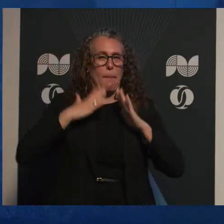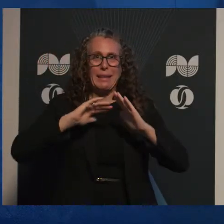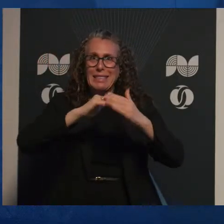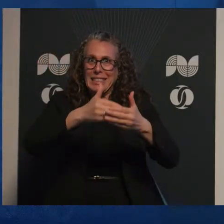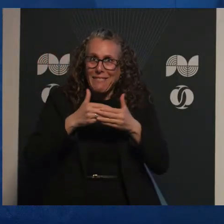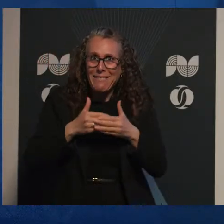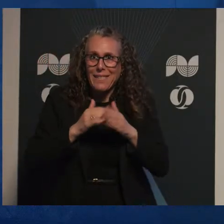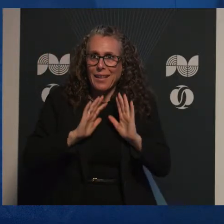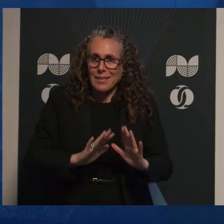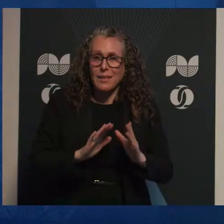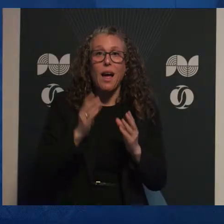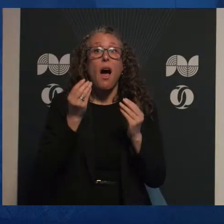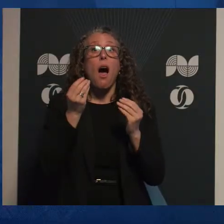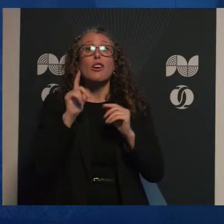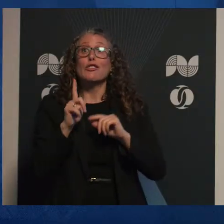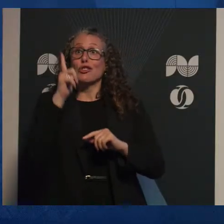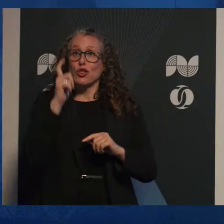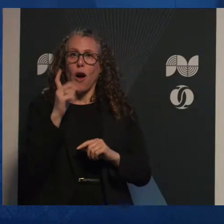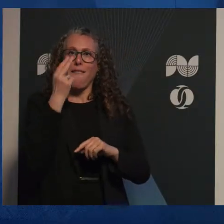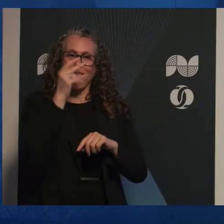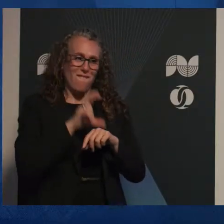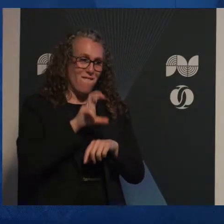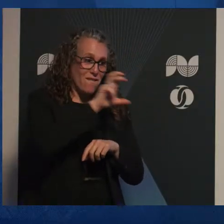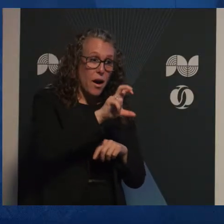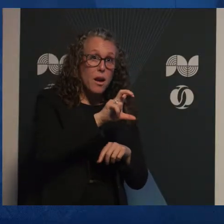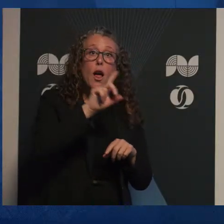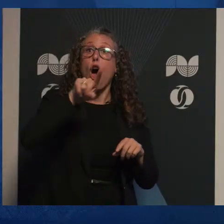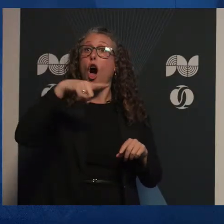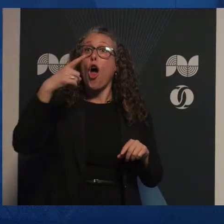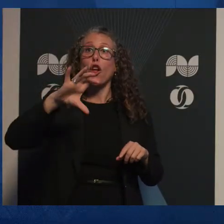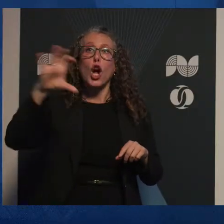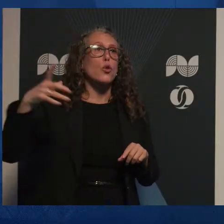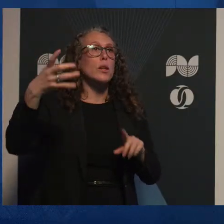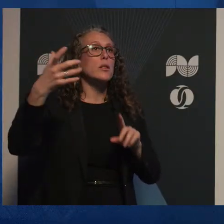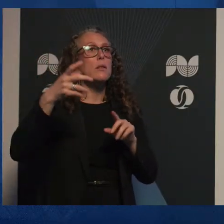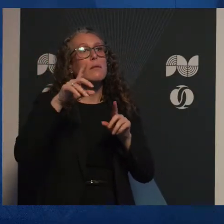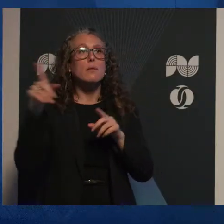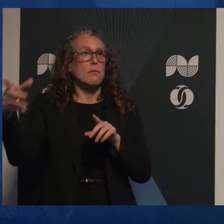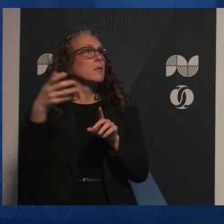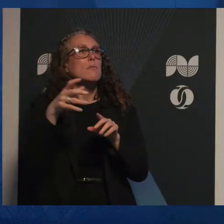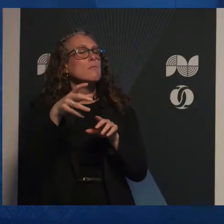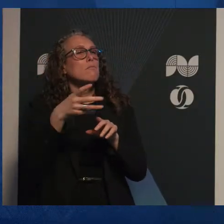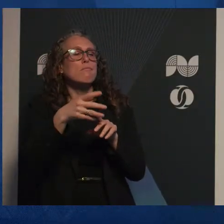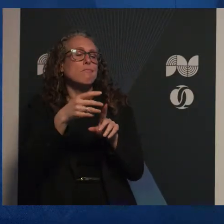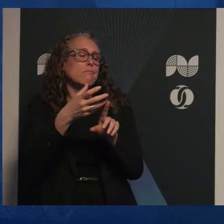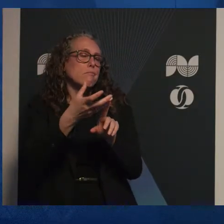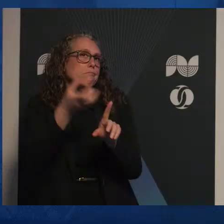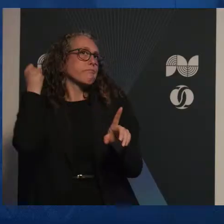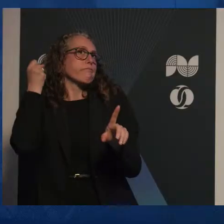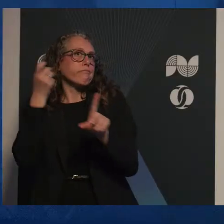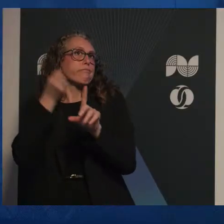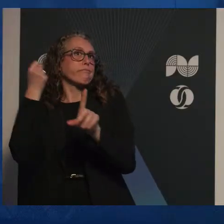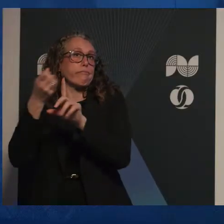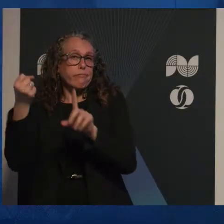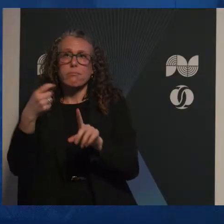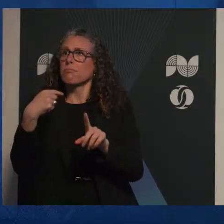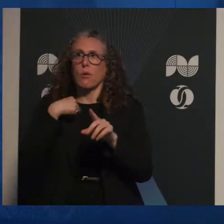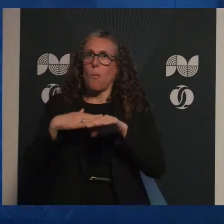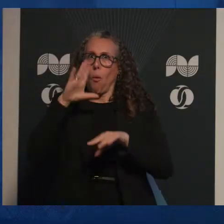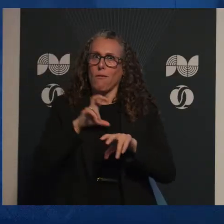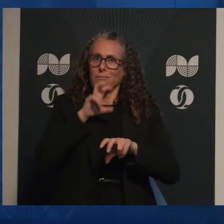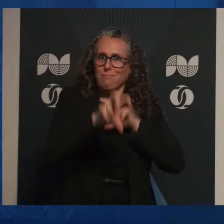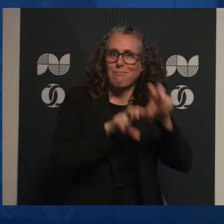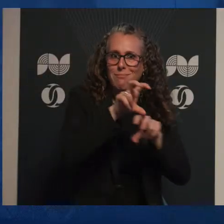While others are withdrawing, we are maintaining our course. If I look at recent overseas development assistance from the